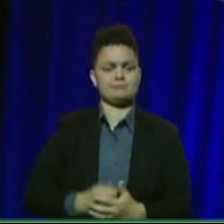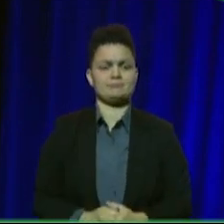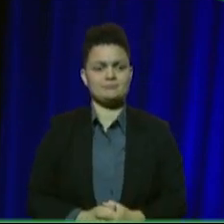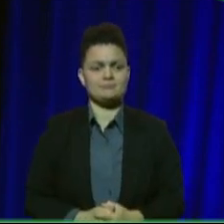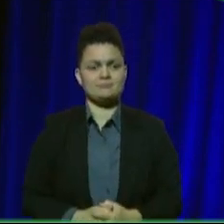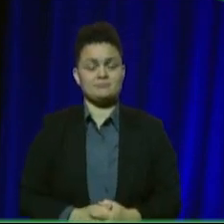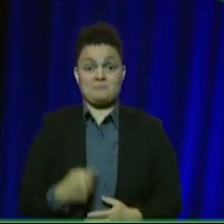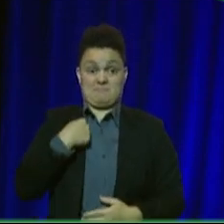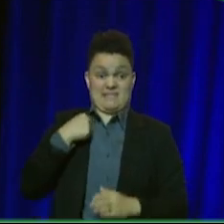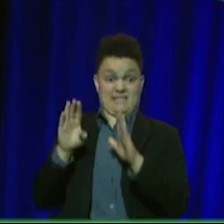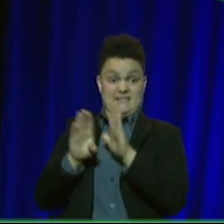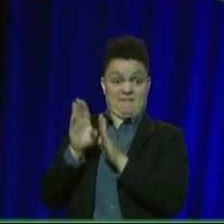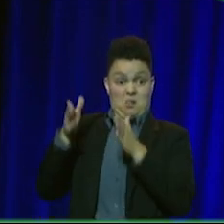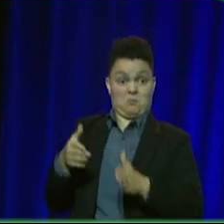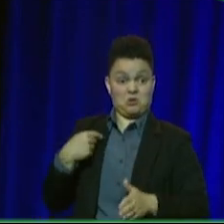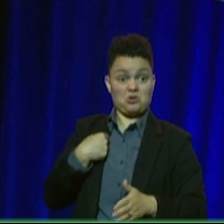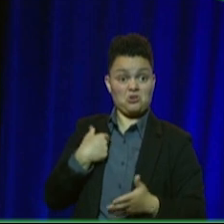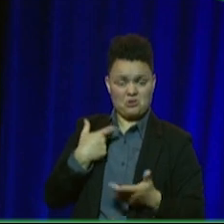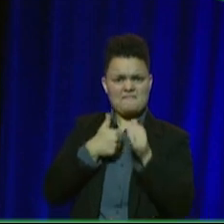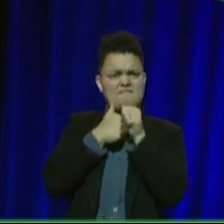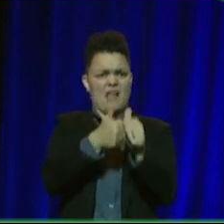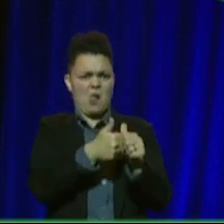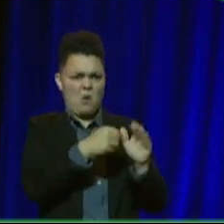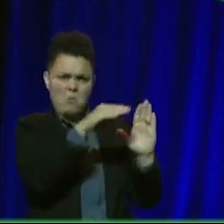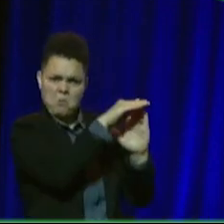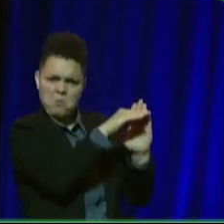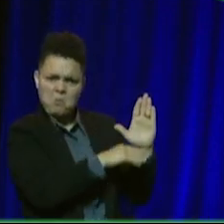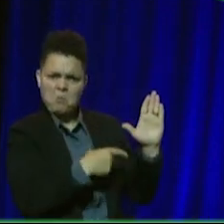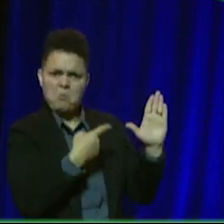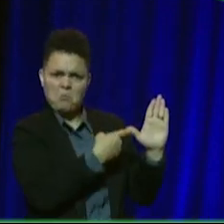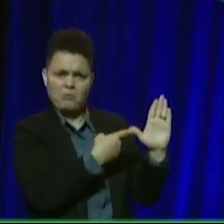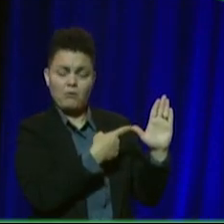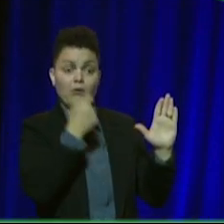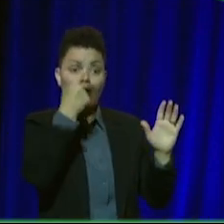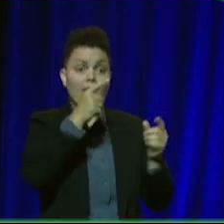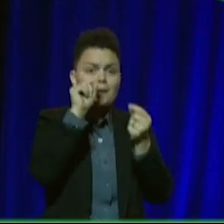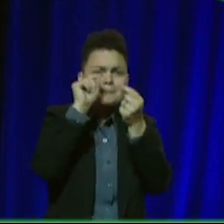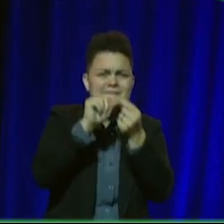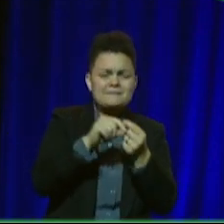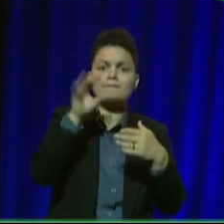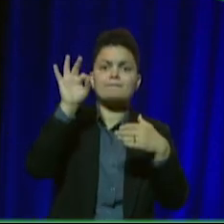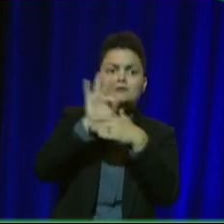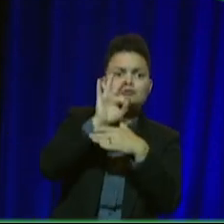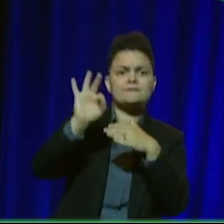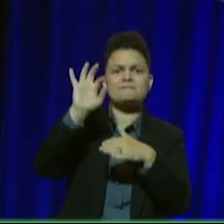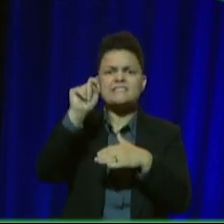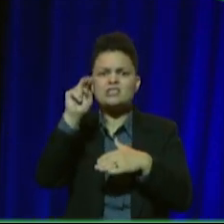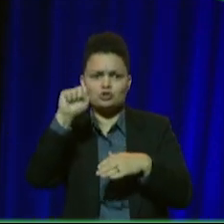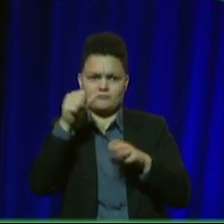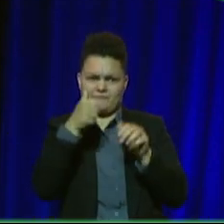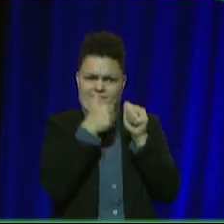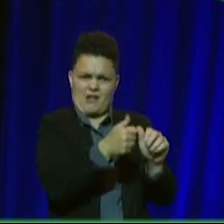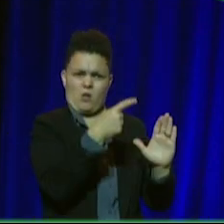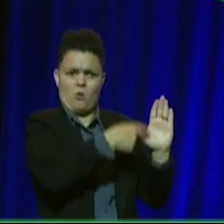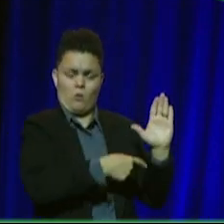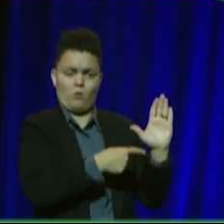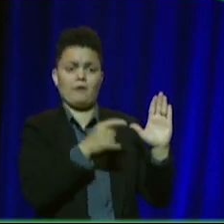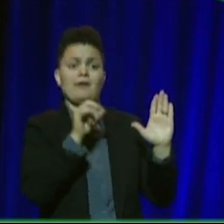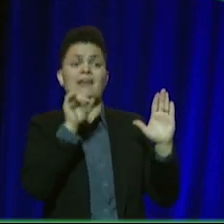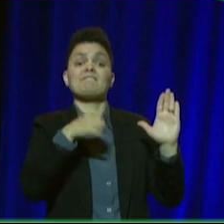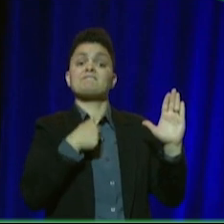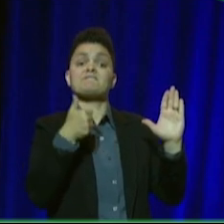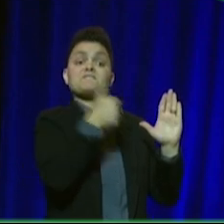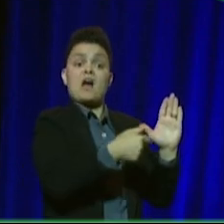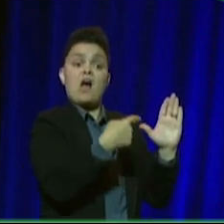functional specifications. And if I do that, I could get to 100% compatibility with